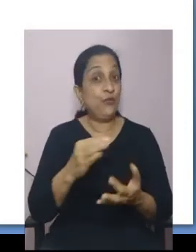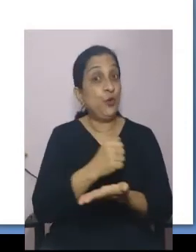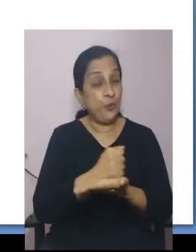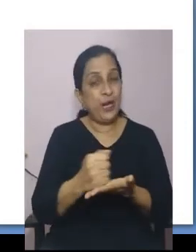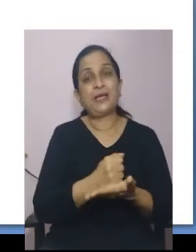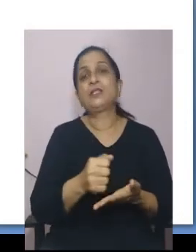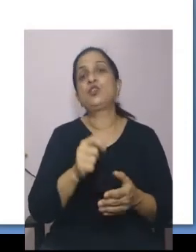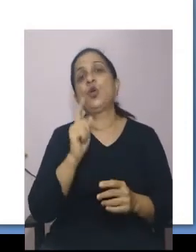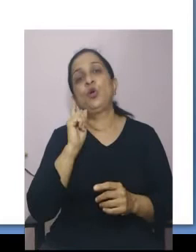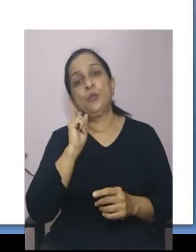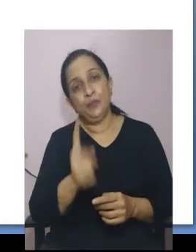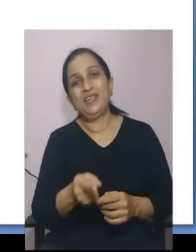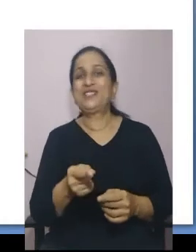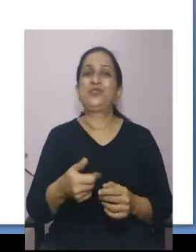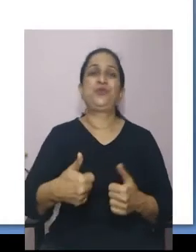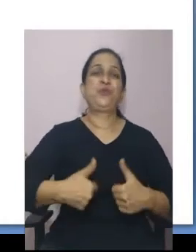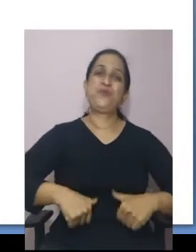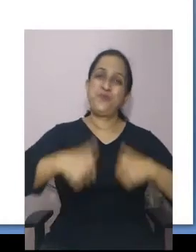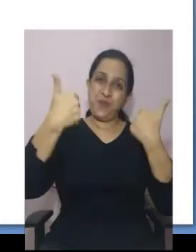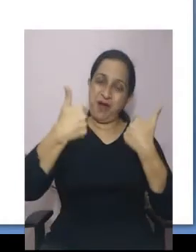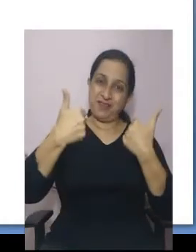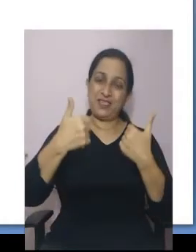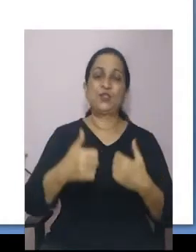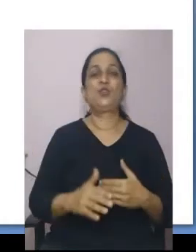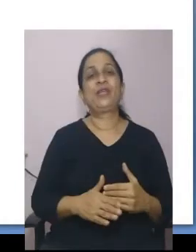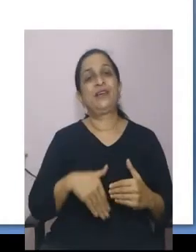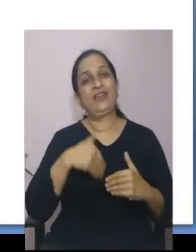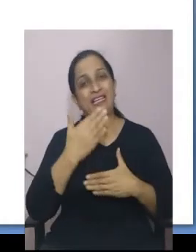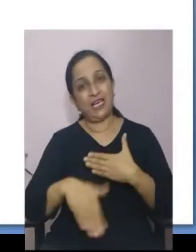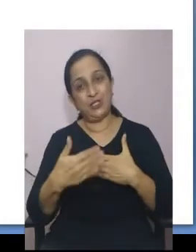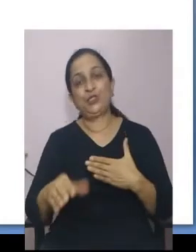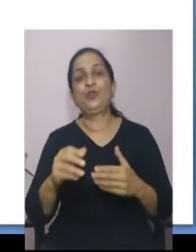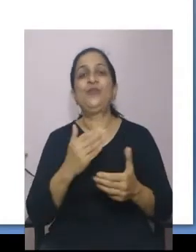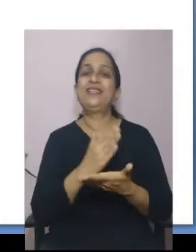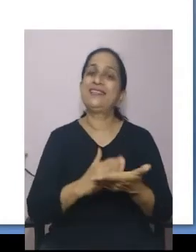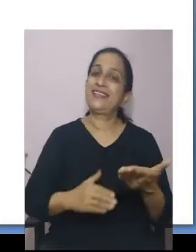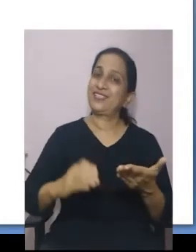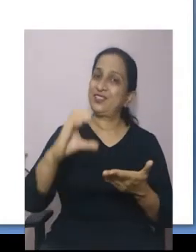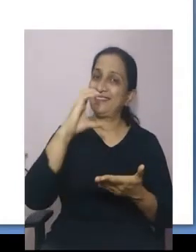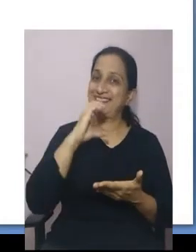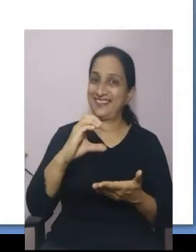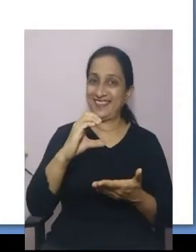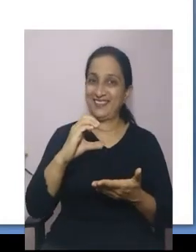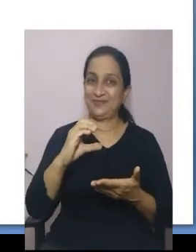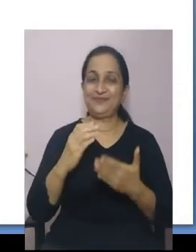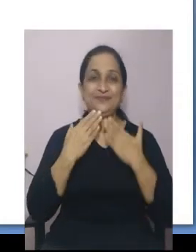and practicing with the formula. Okay, so let us go to section C now.